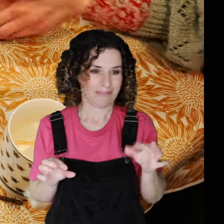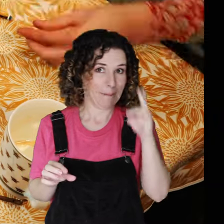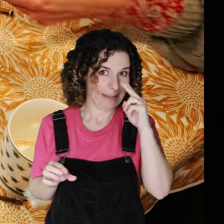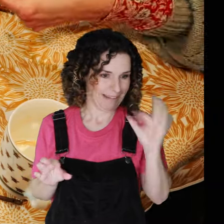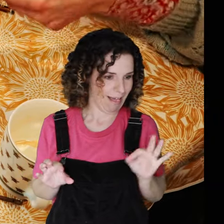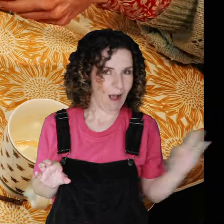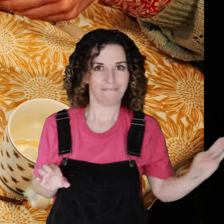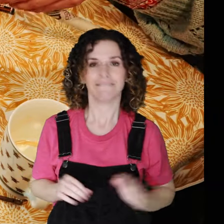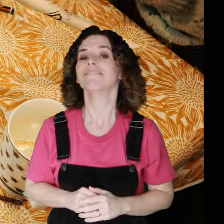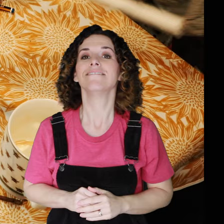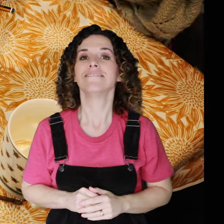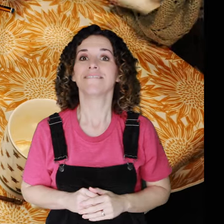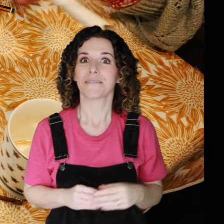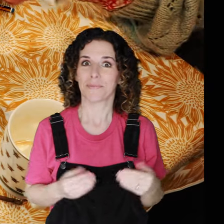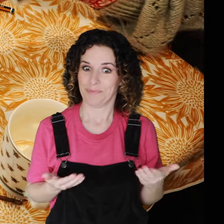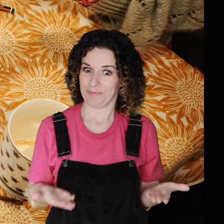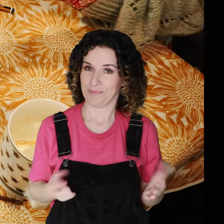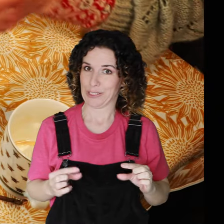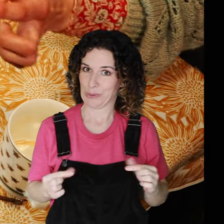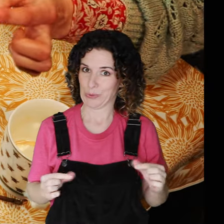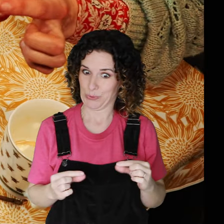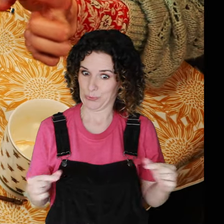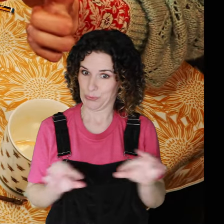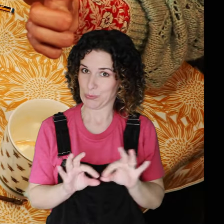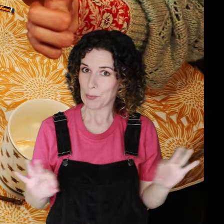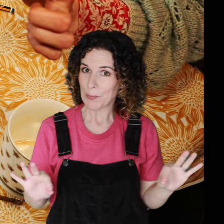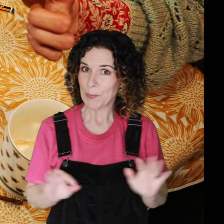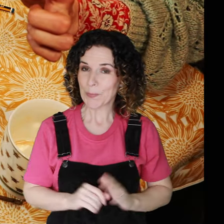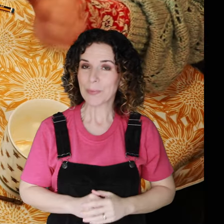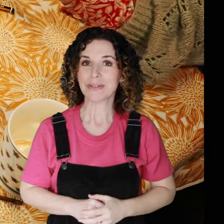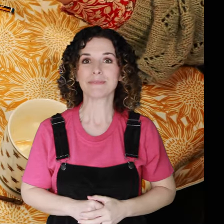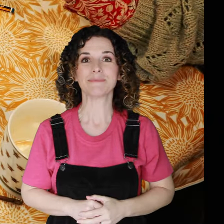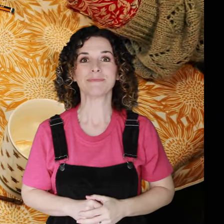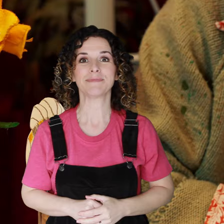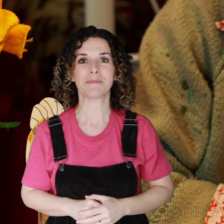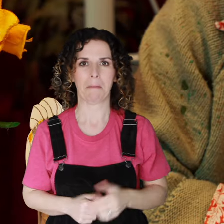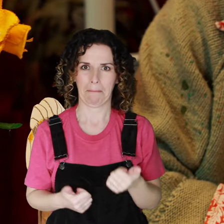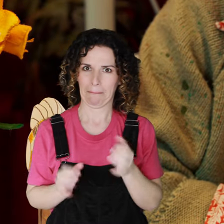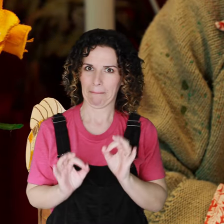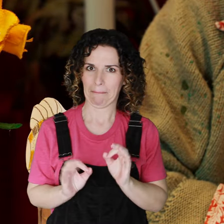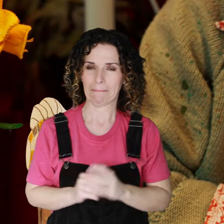Excellent. There we go. So there is my hollow tube. Can you see? It's got a lovely hollow in the end. Wonderful.